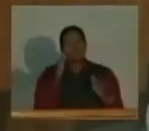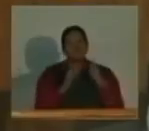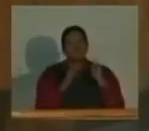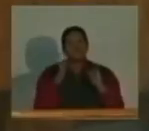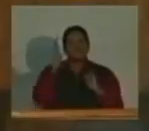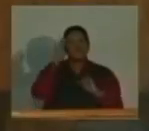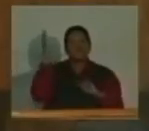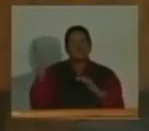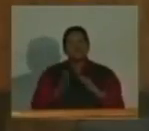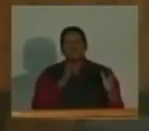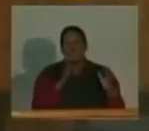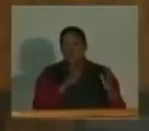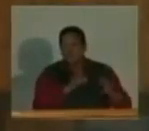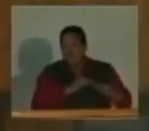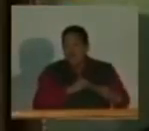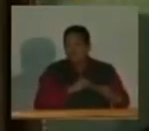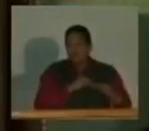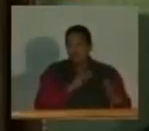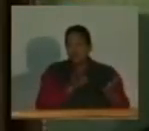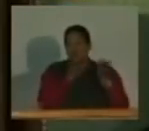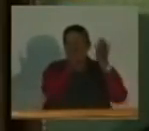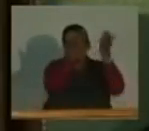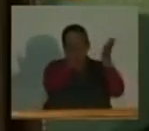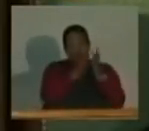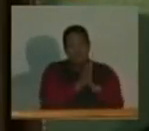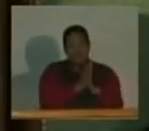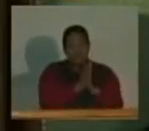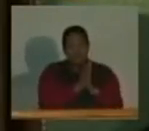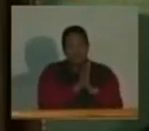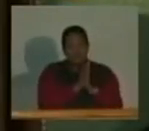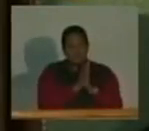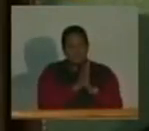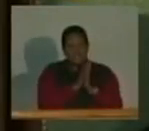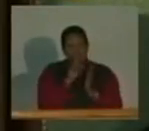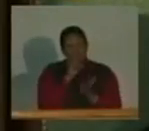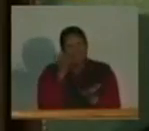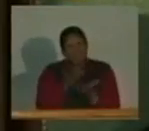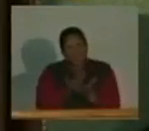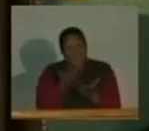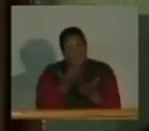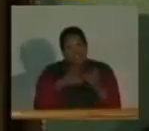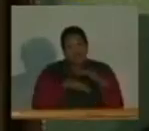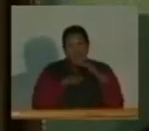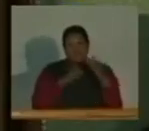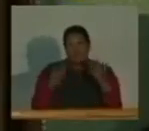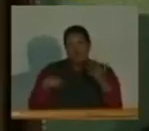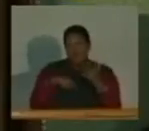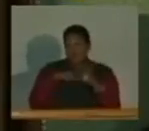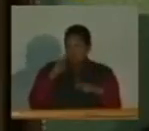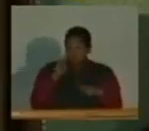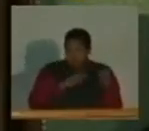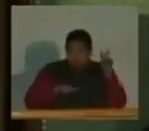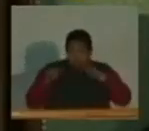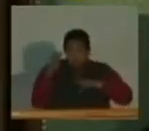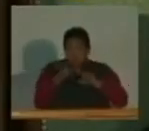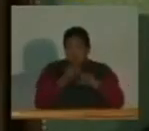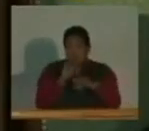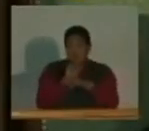to accept the proposal. And in fact, based on what we glean from the